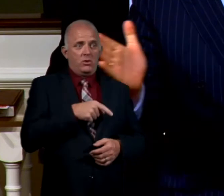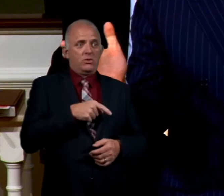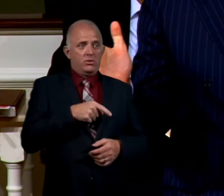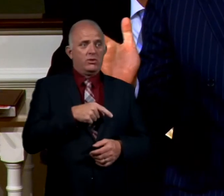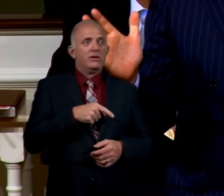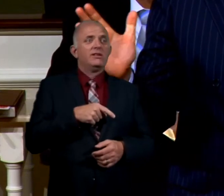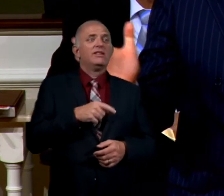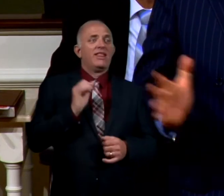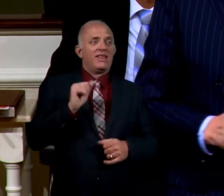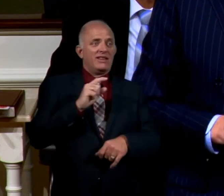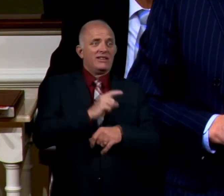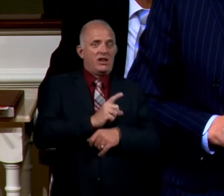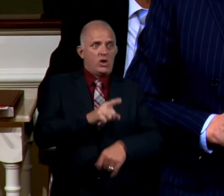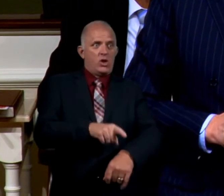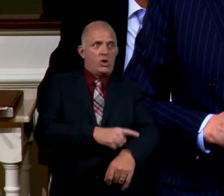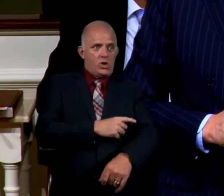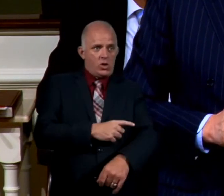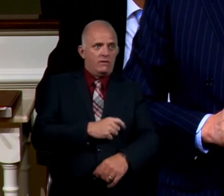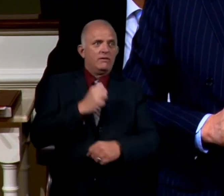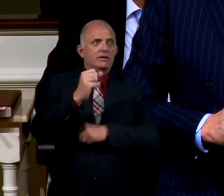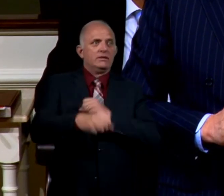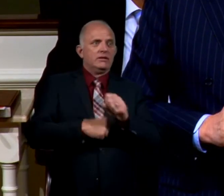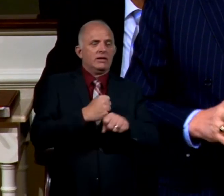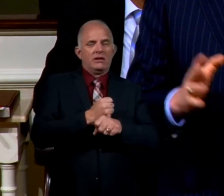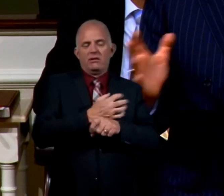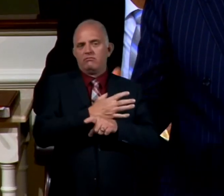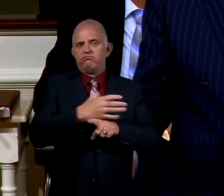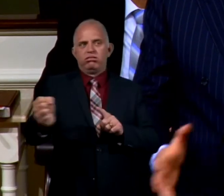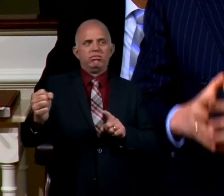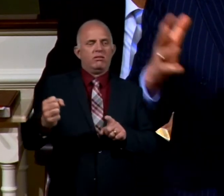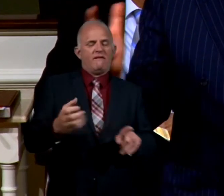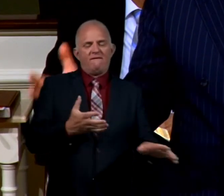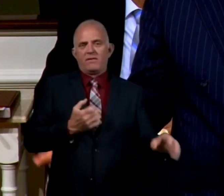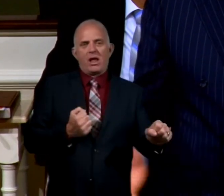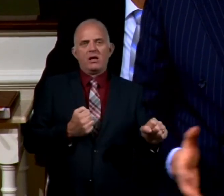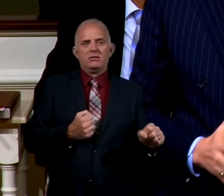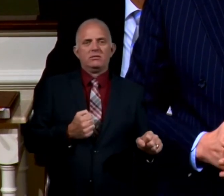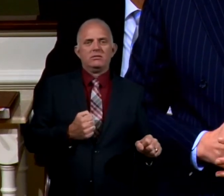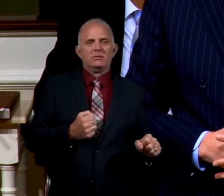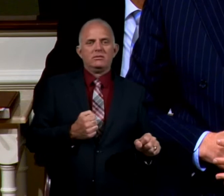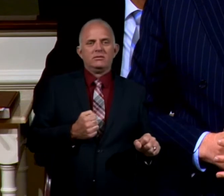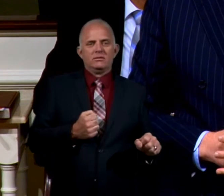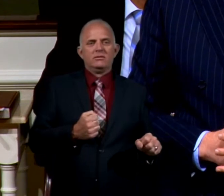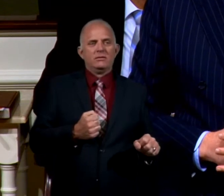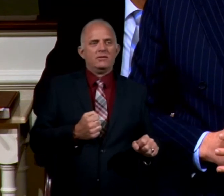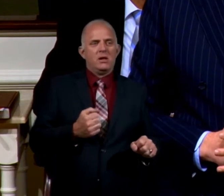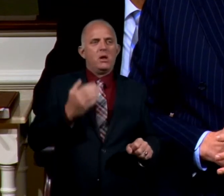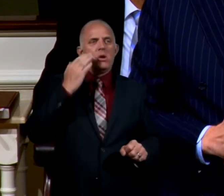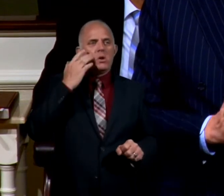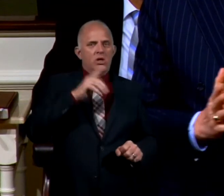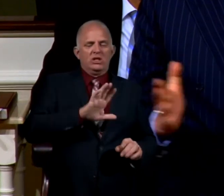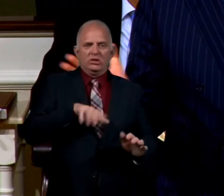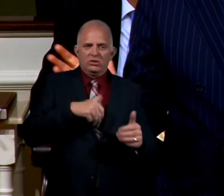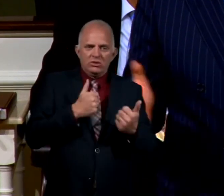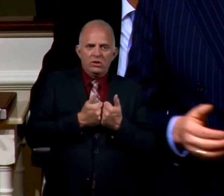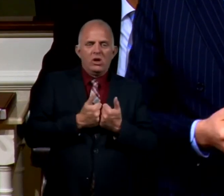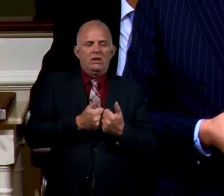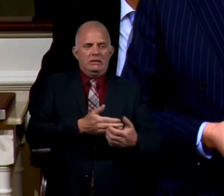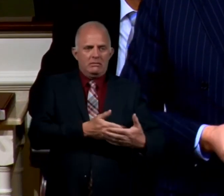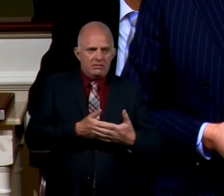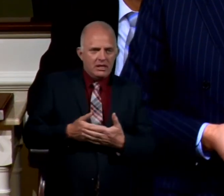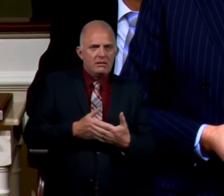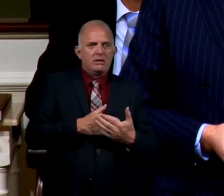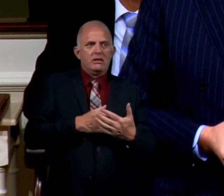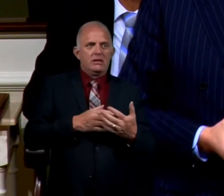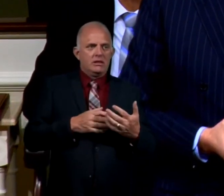are long, but the years are short. The challenges of that early time. And of course we have had, I didn't think we were ever